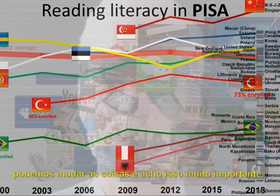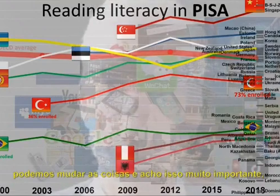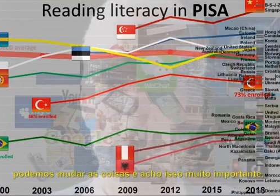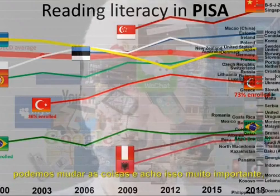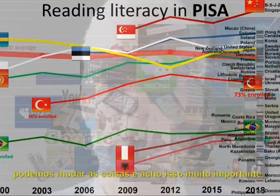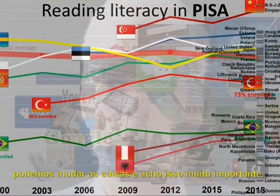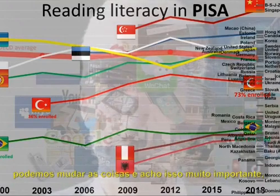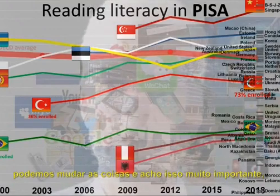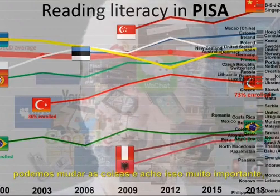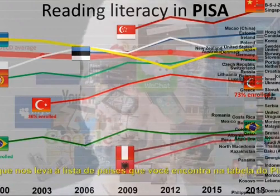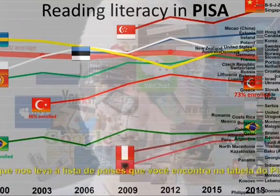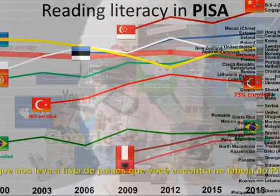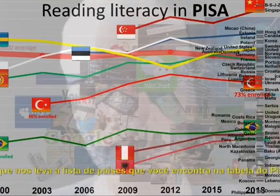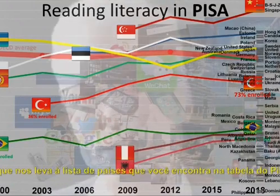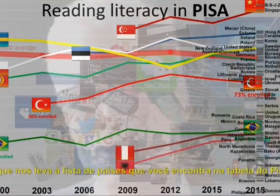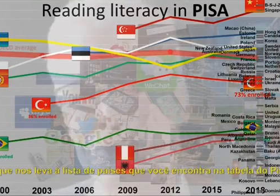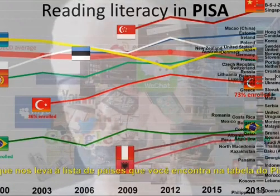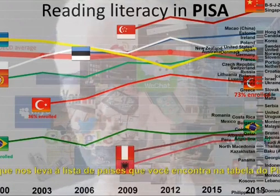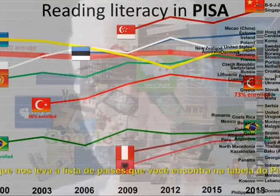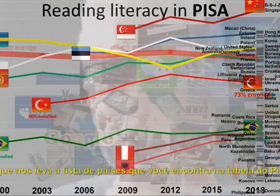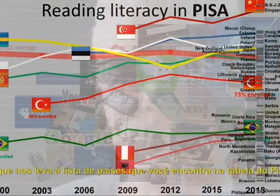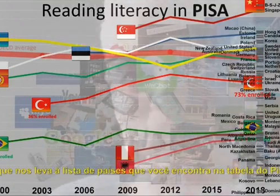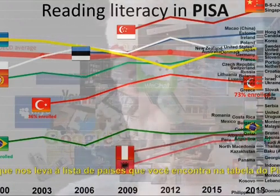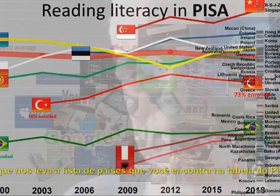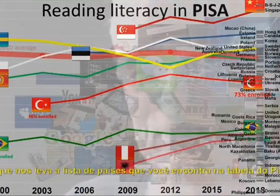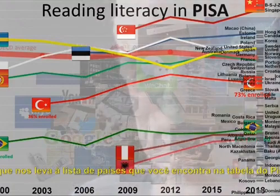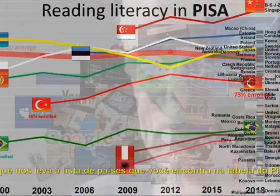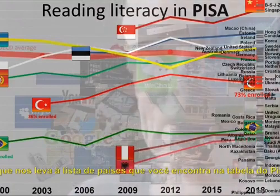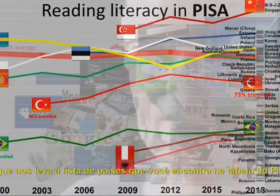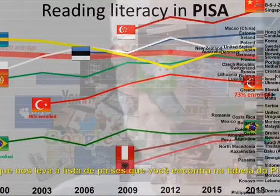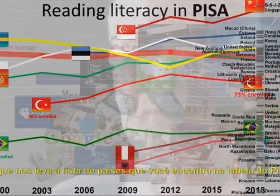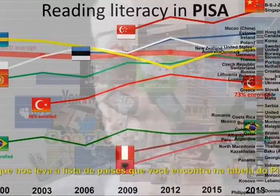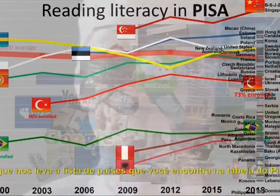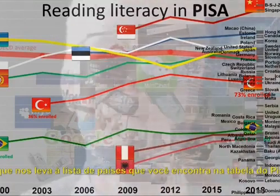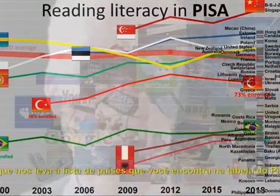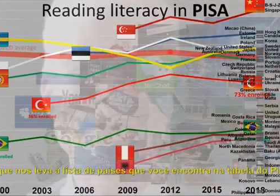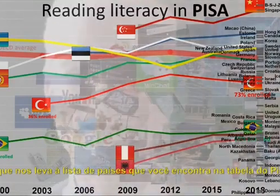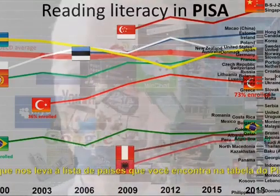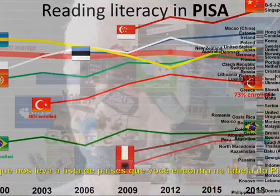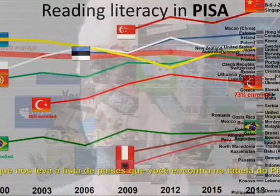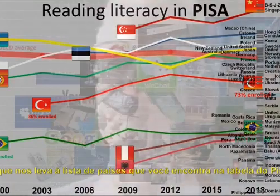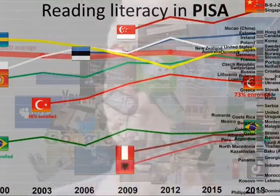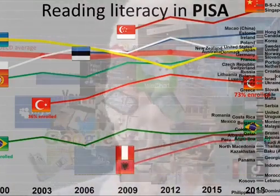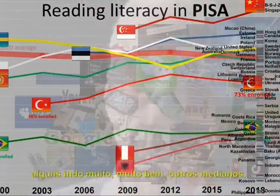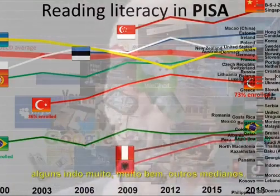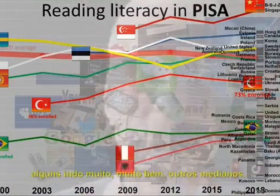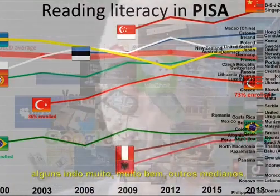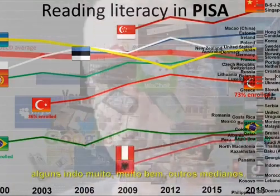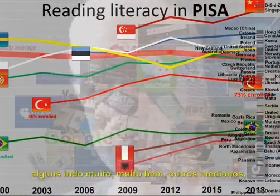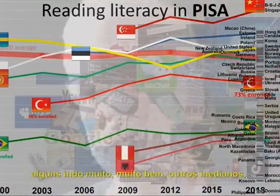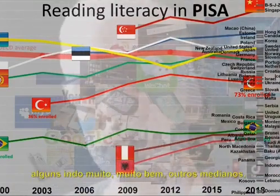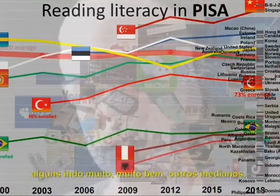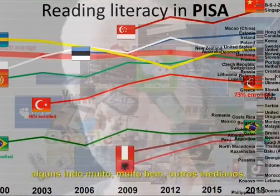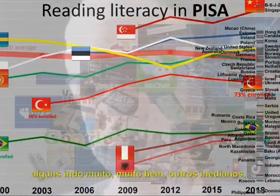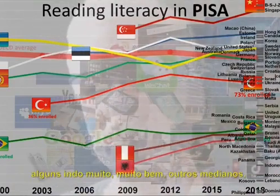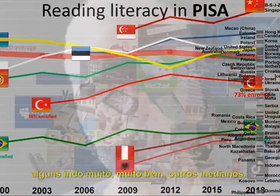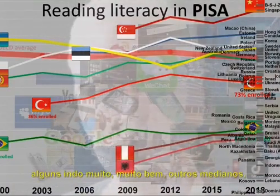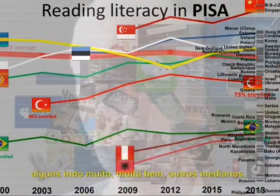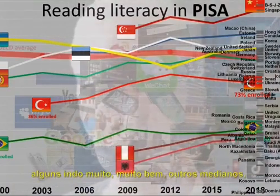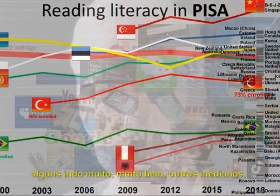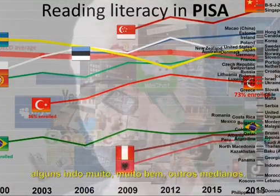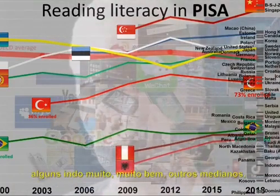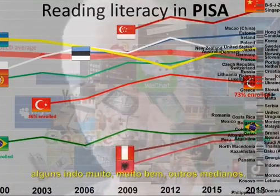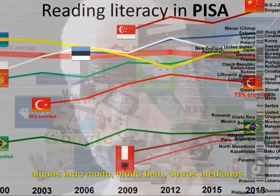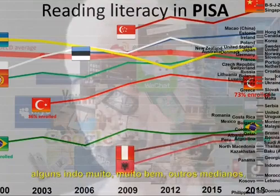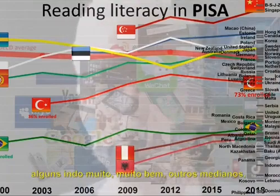think that's very important. And that gets us to the list of countries that you find on the PISA league tables. Some doing really, really well,